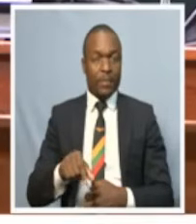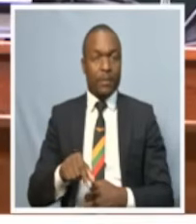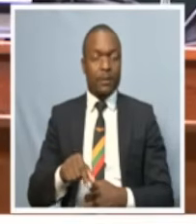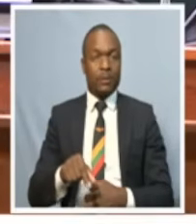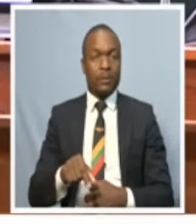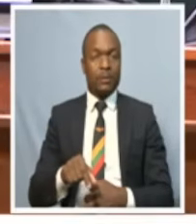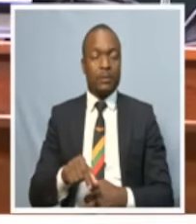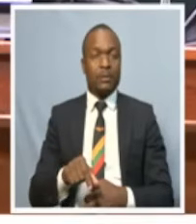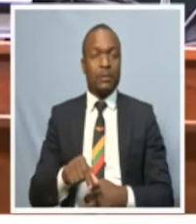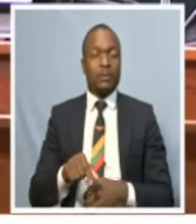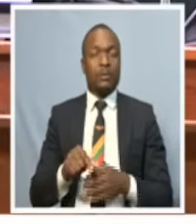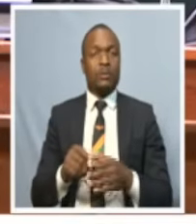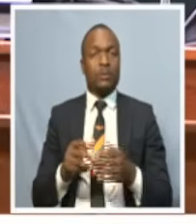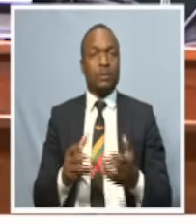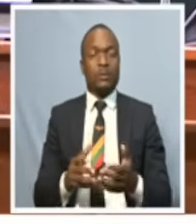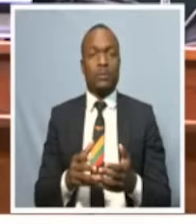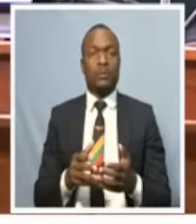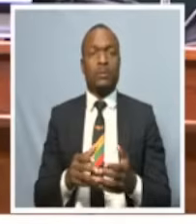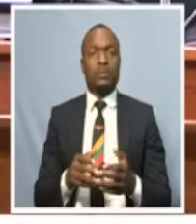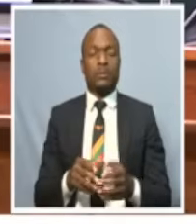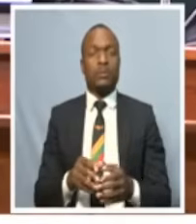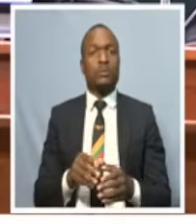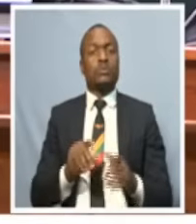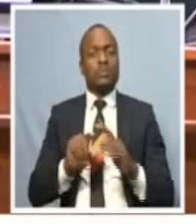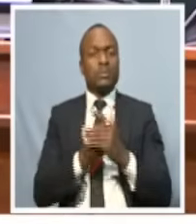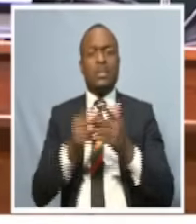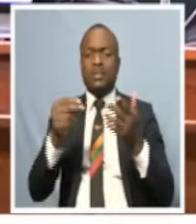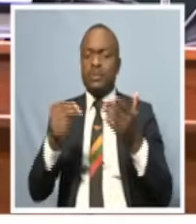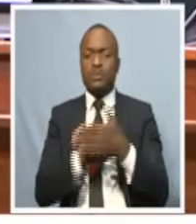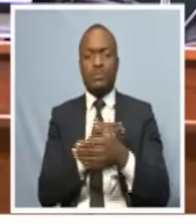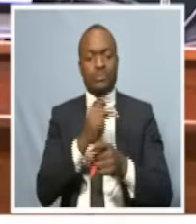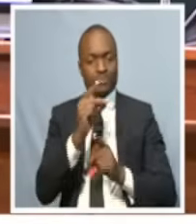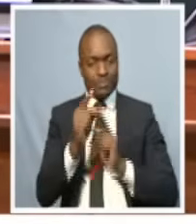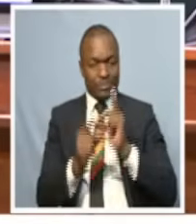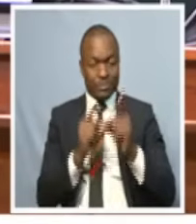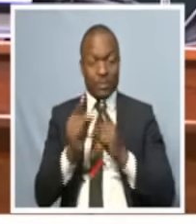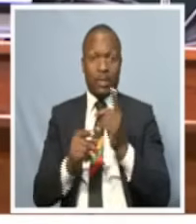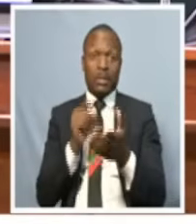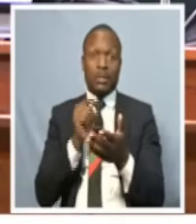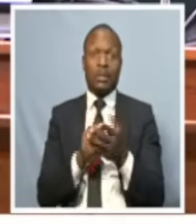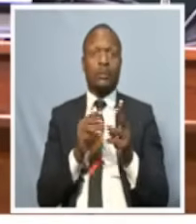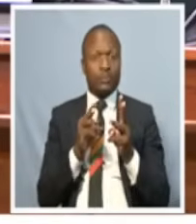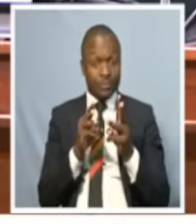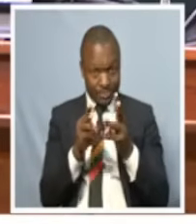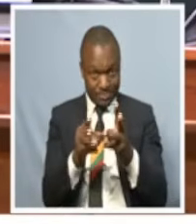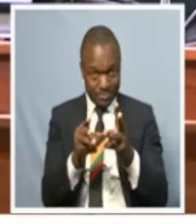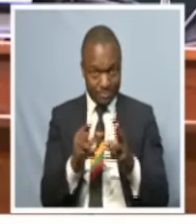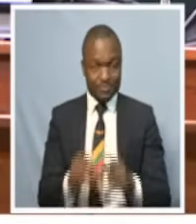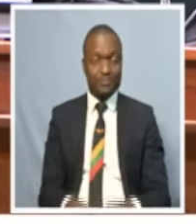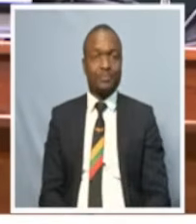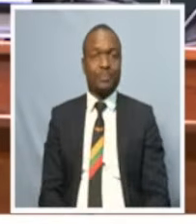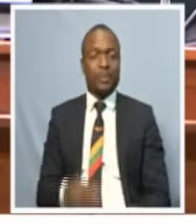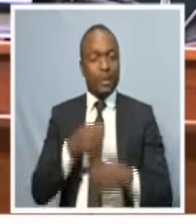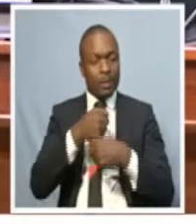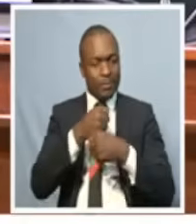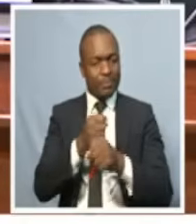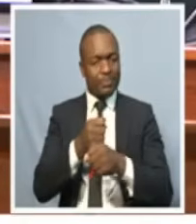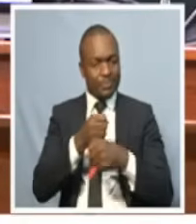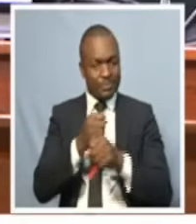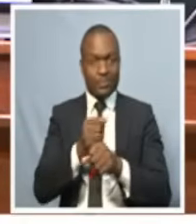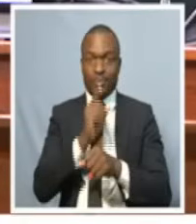initiating an entirely new external process. This approach, therefore,